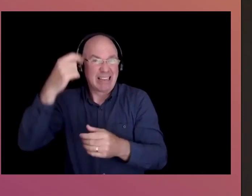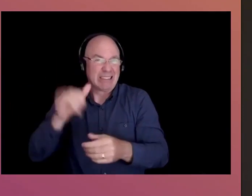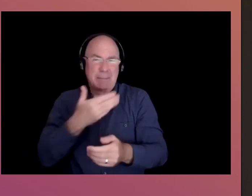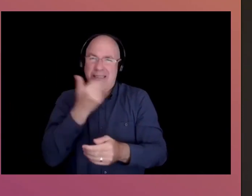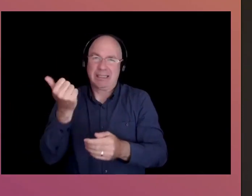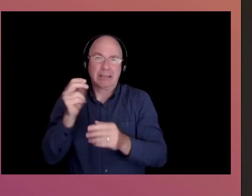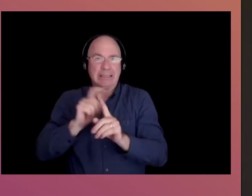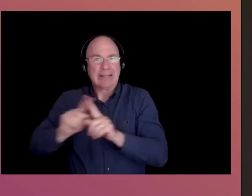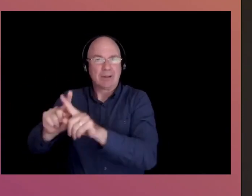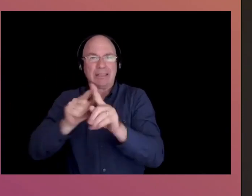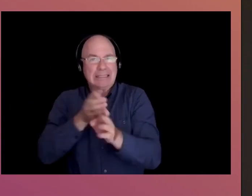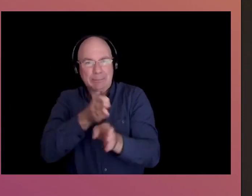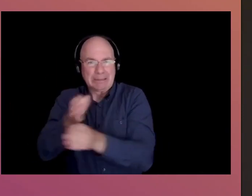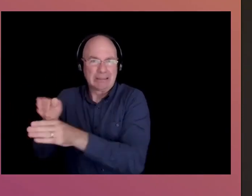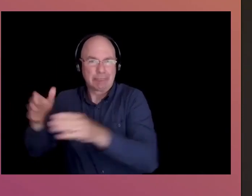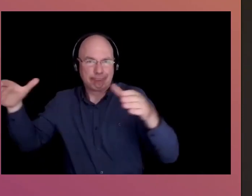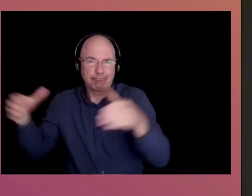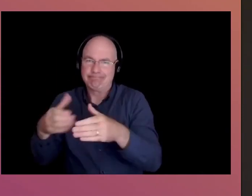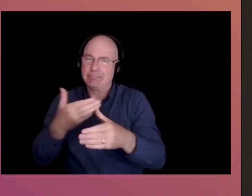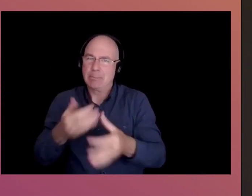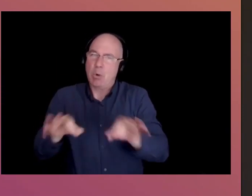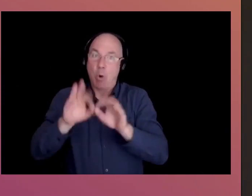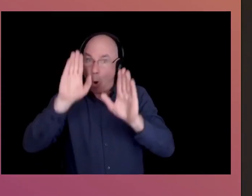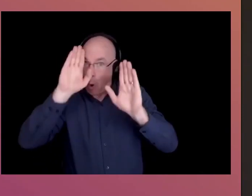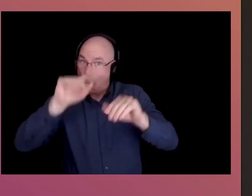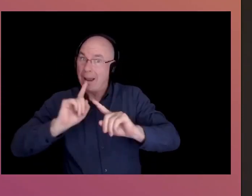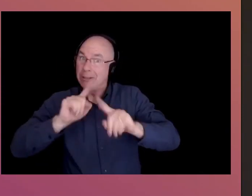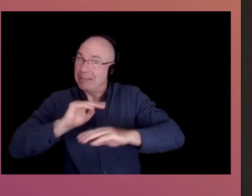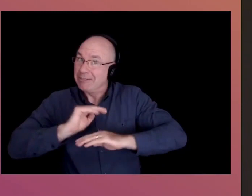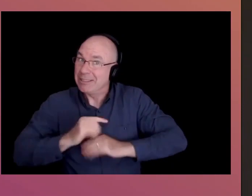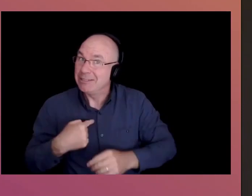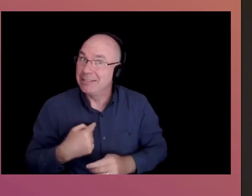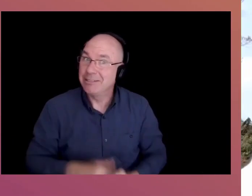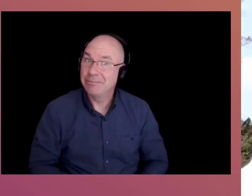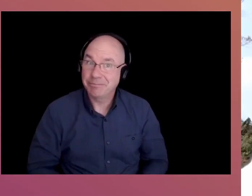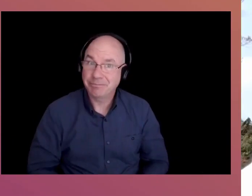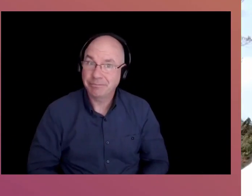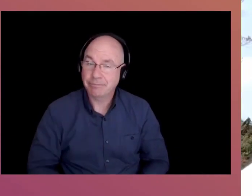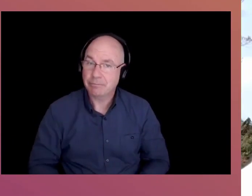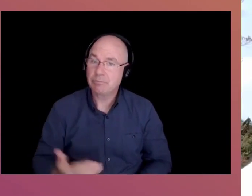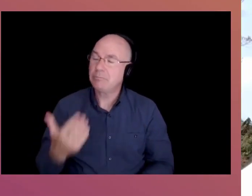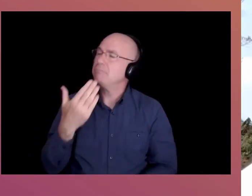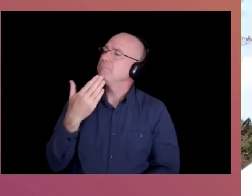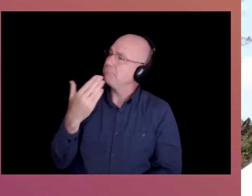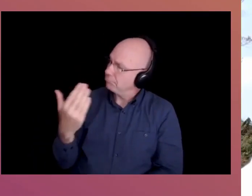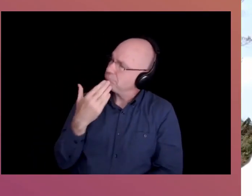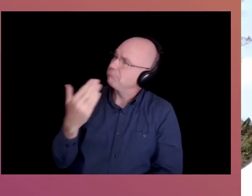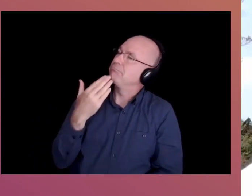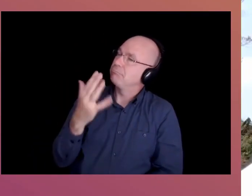very, very important. I hope I answered to your question. Thank you. Thank you very much.